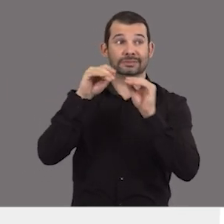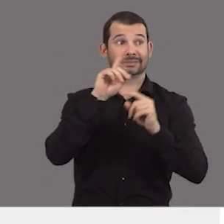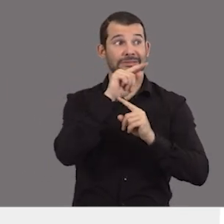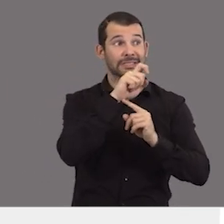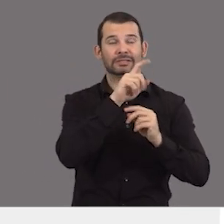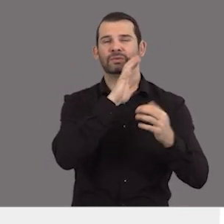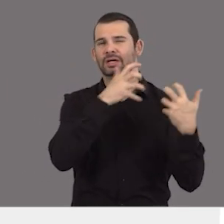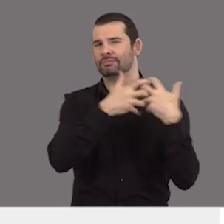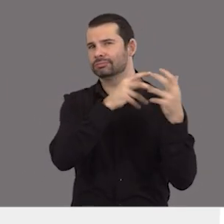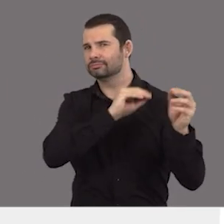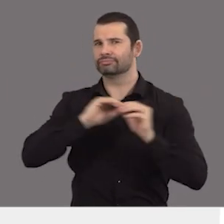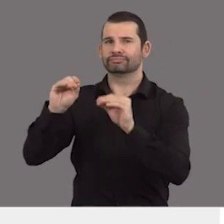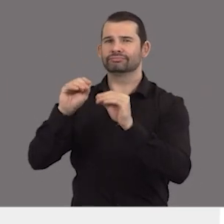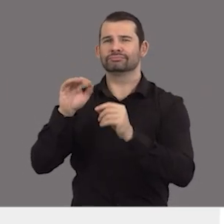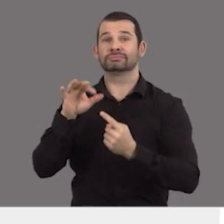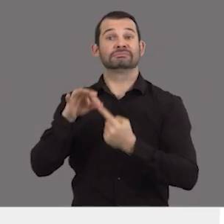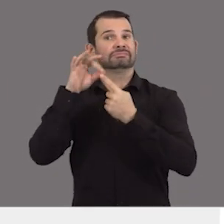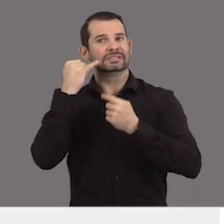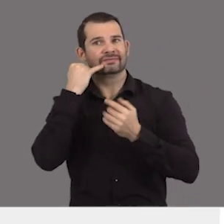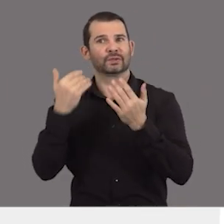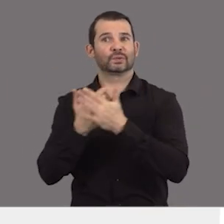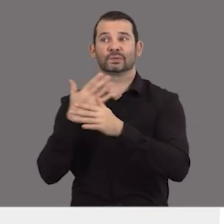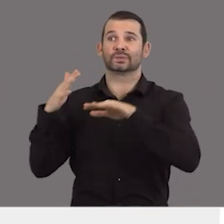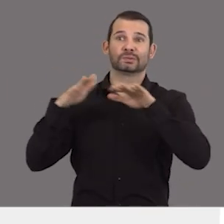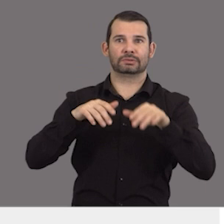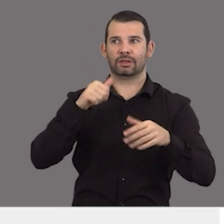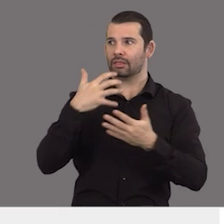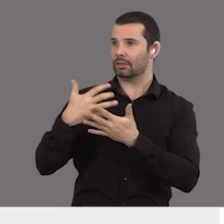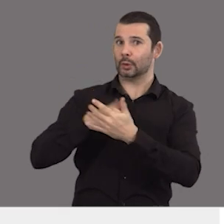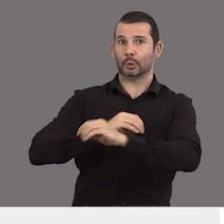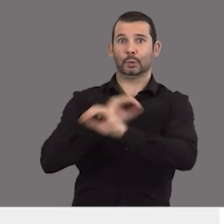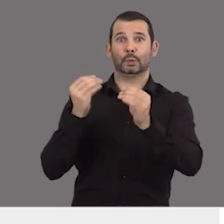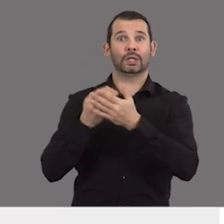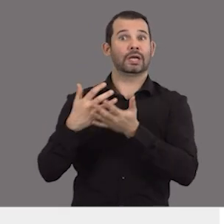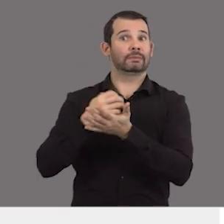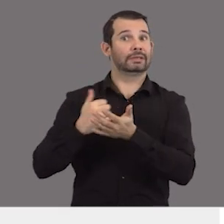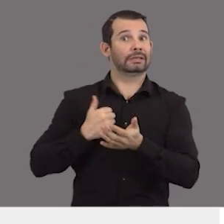the relevant data, unless the newcomer earned no income in Canada.